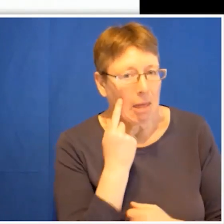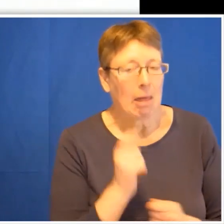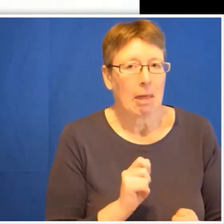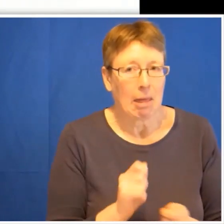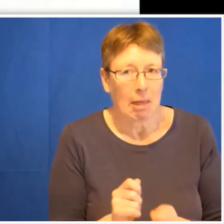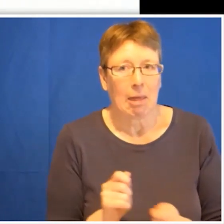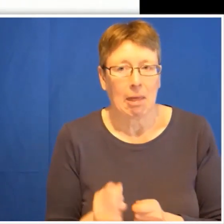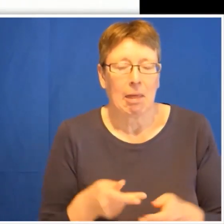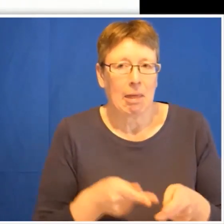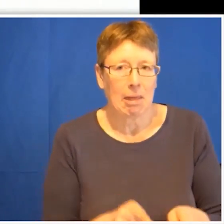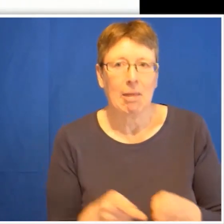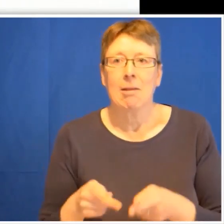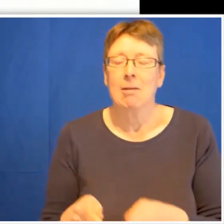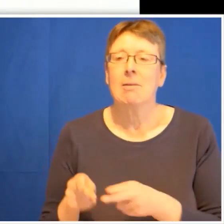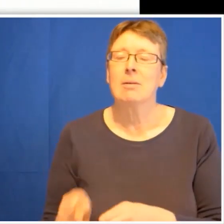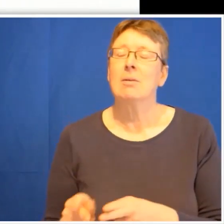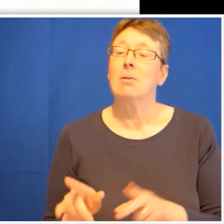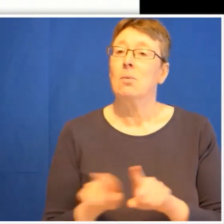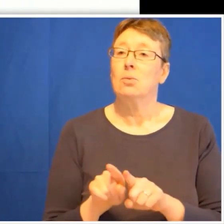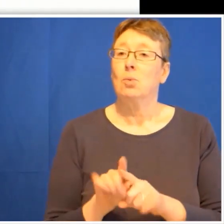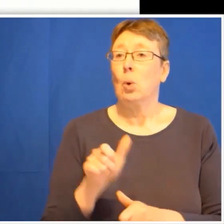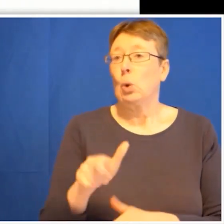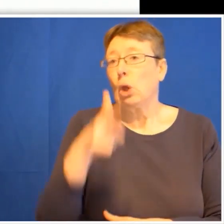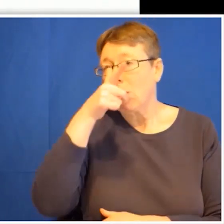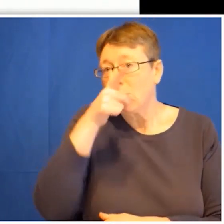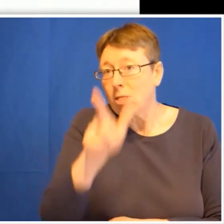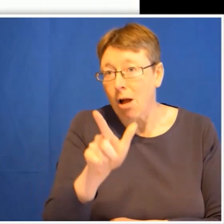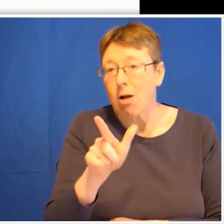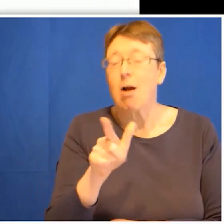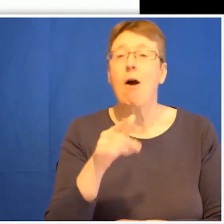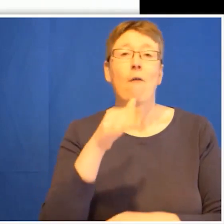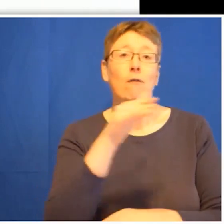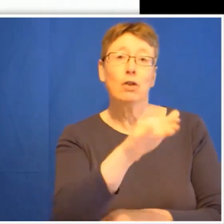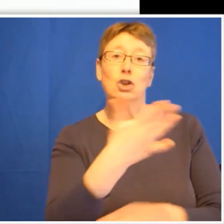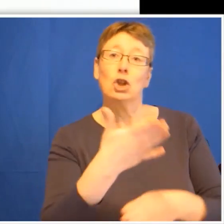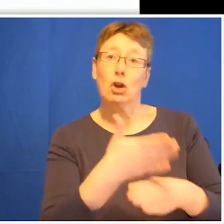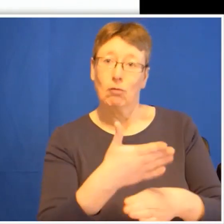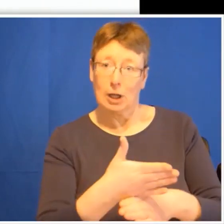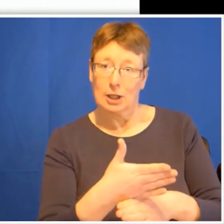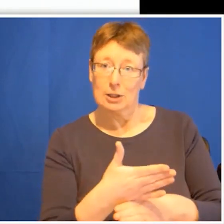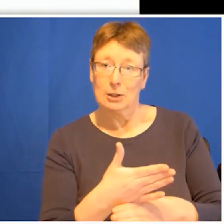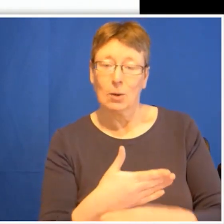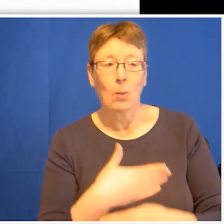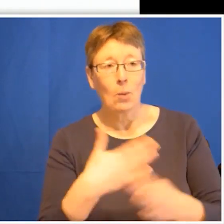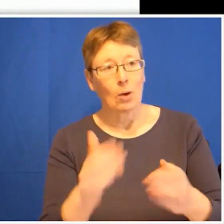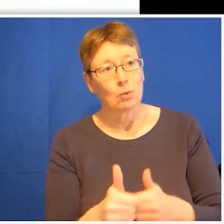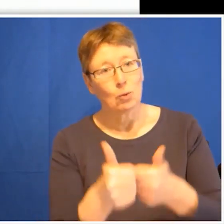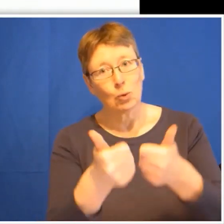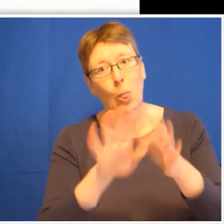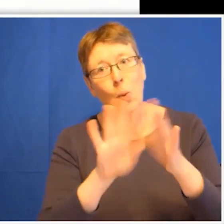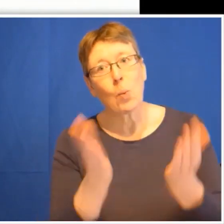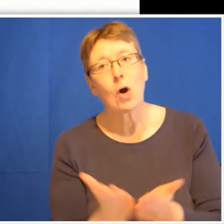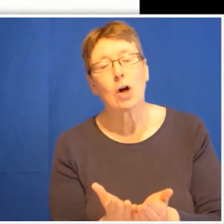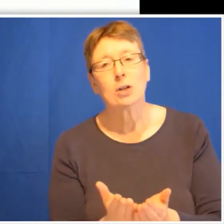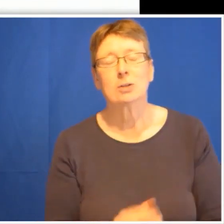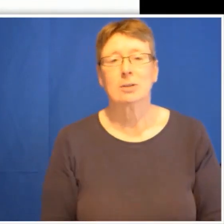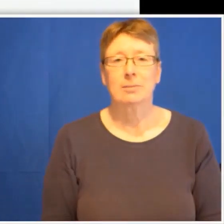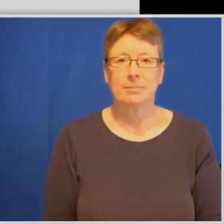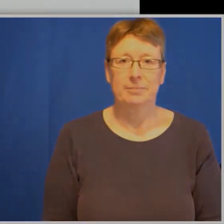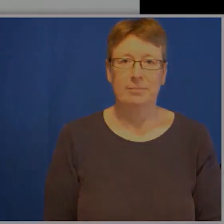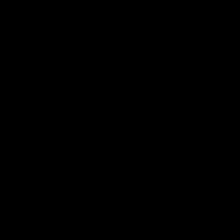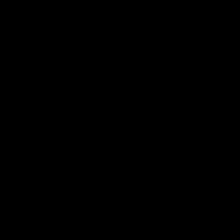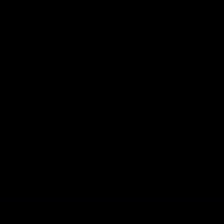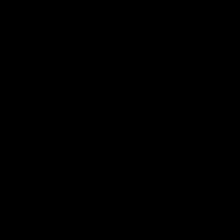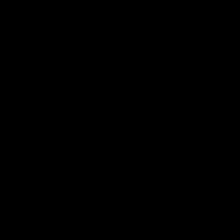experiment that that has required, and very good luck in your future careers. Do good in the world.